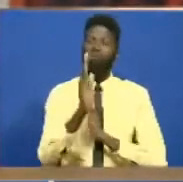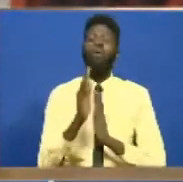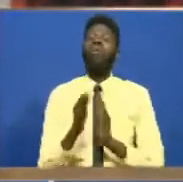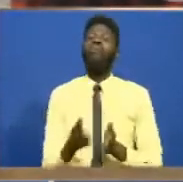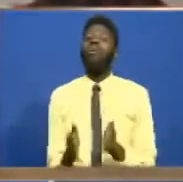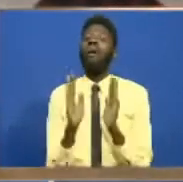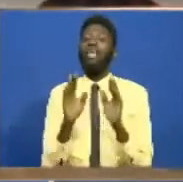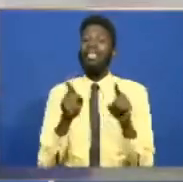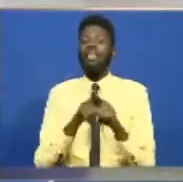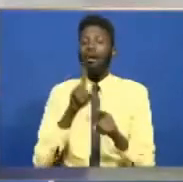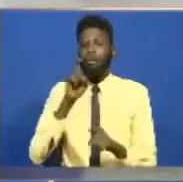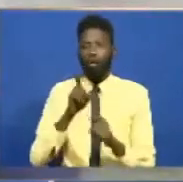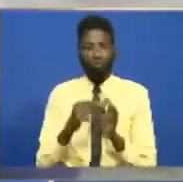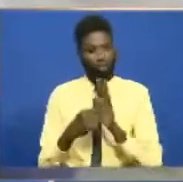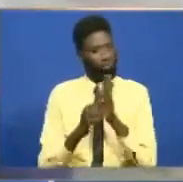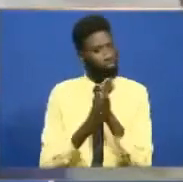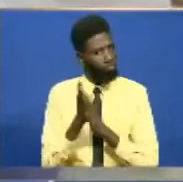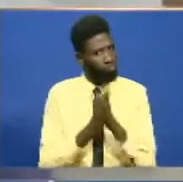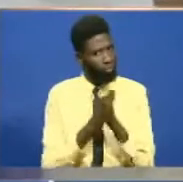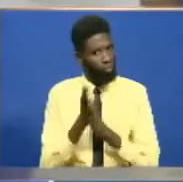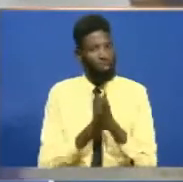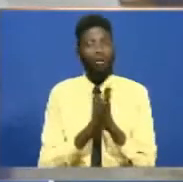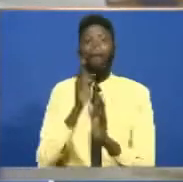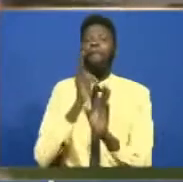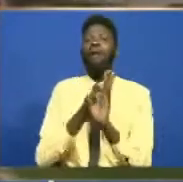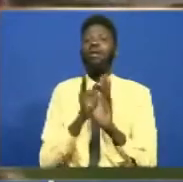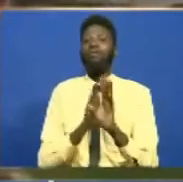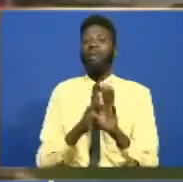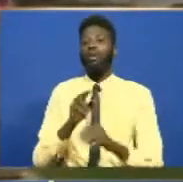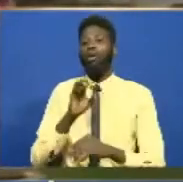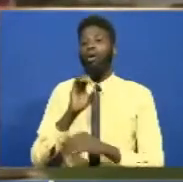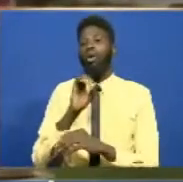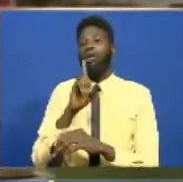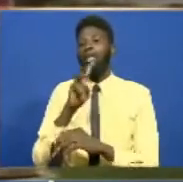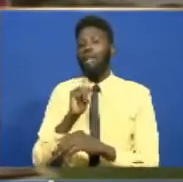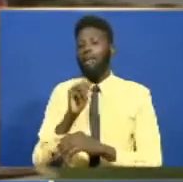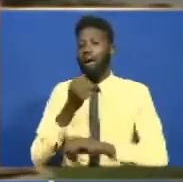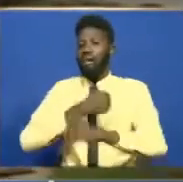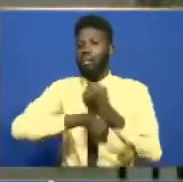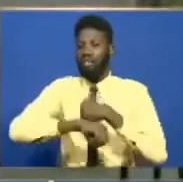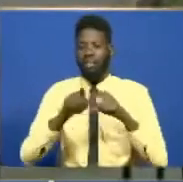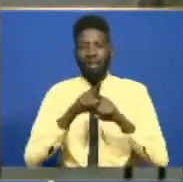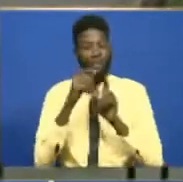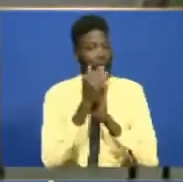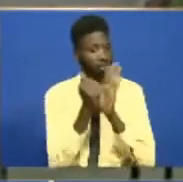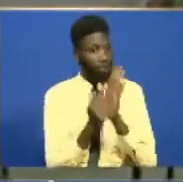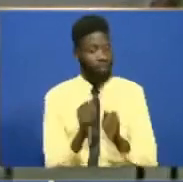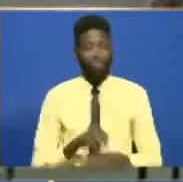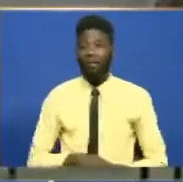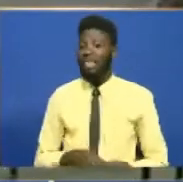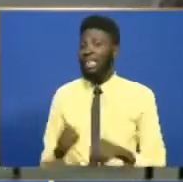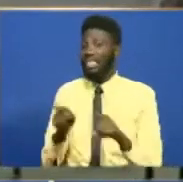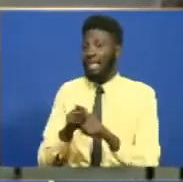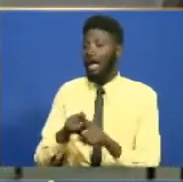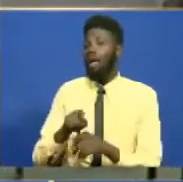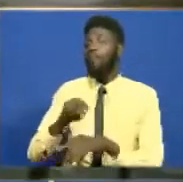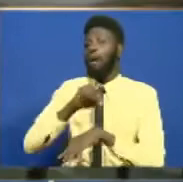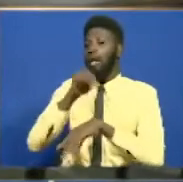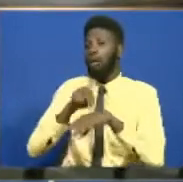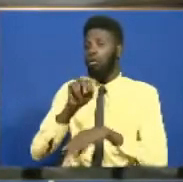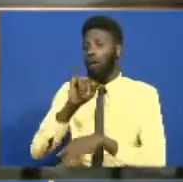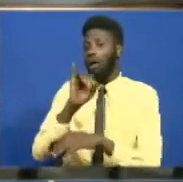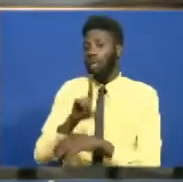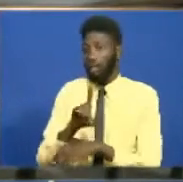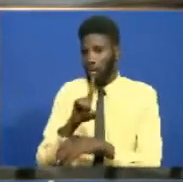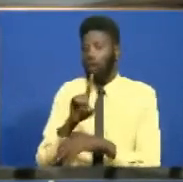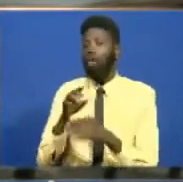and participation to the party's activities and agenda. Other requirements include a copy of the applicant's national identity card, a